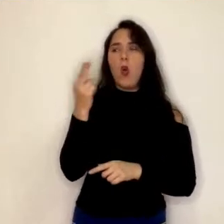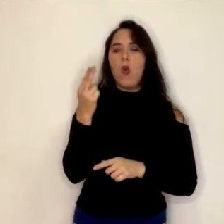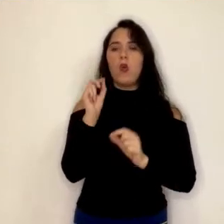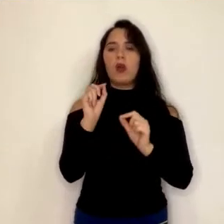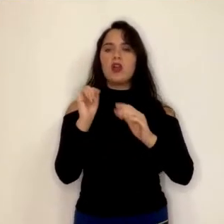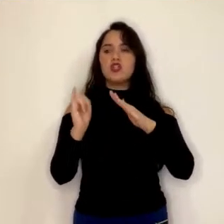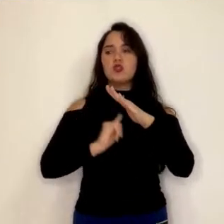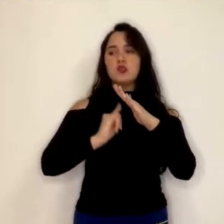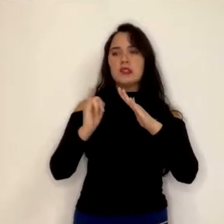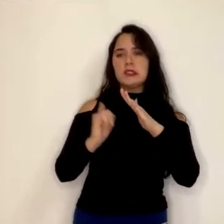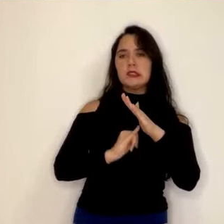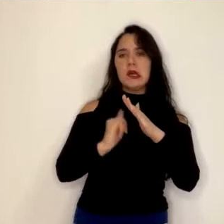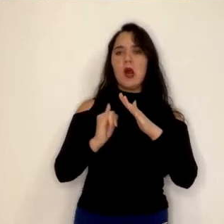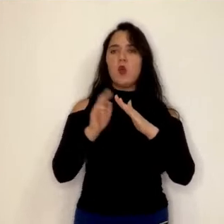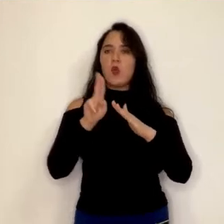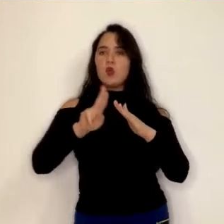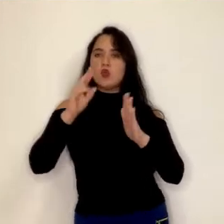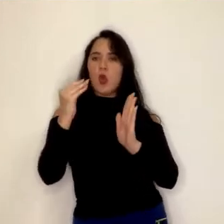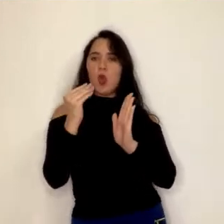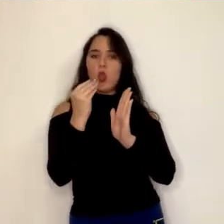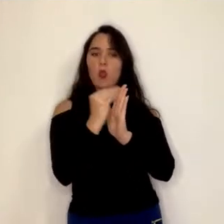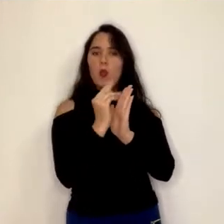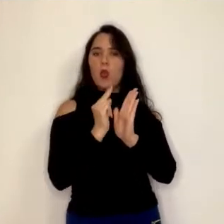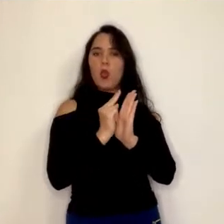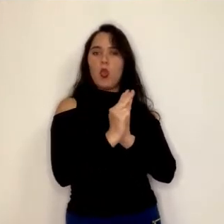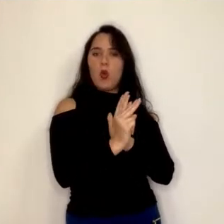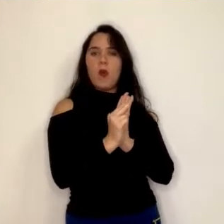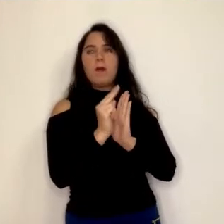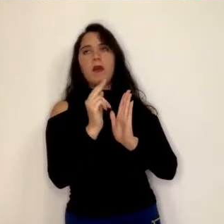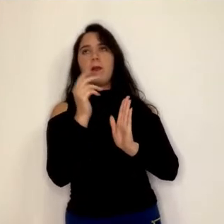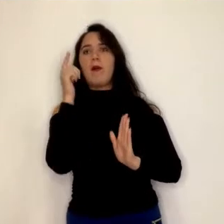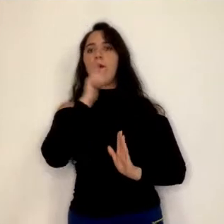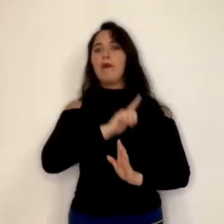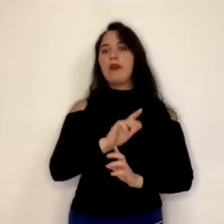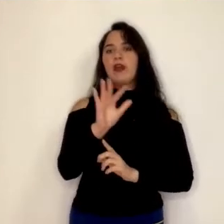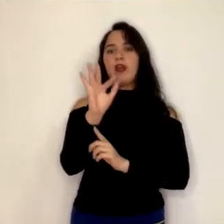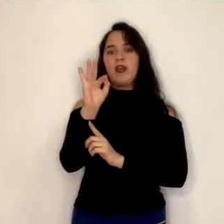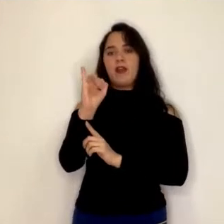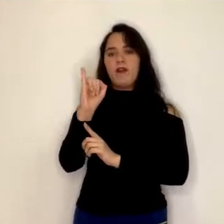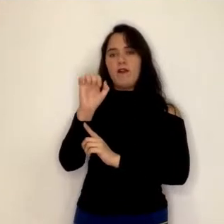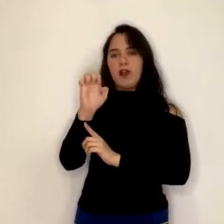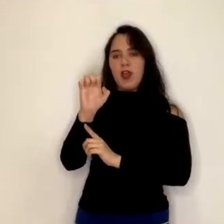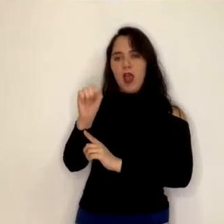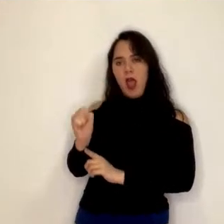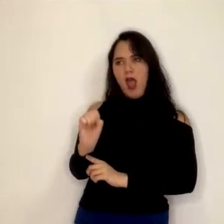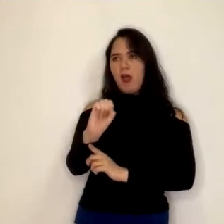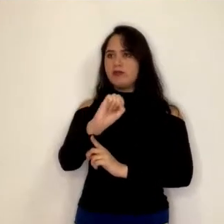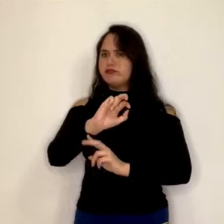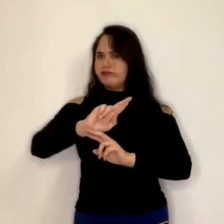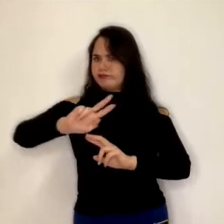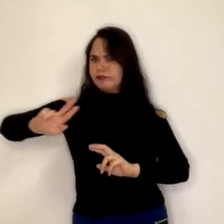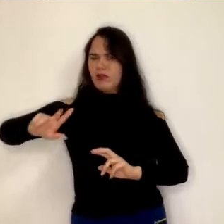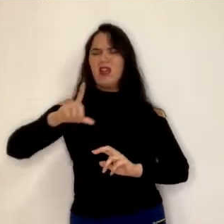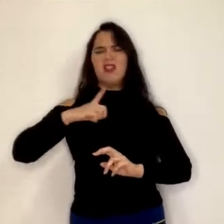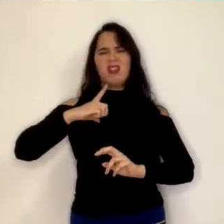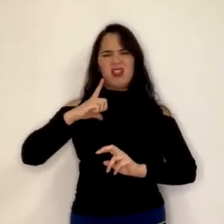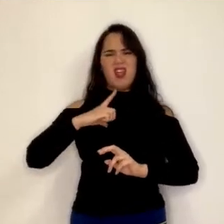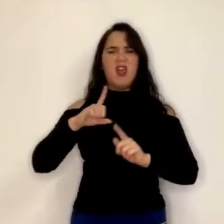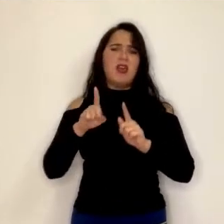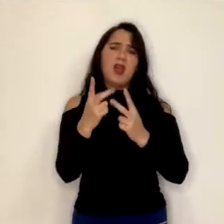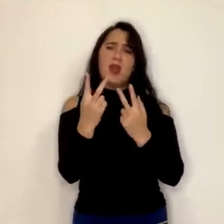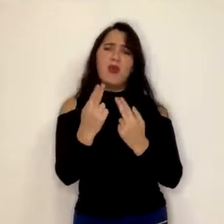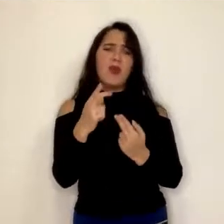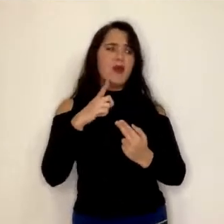that have learned any expedient to take advantage of the national treasury. As much as